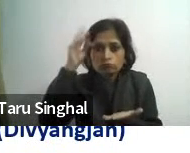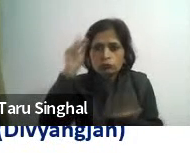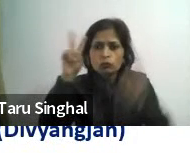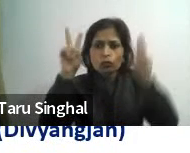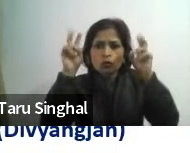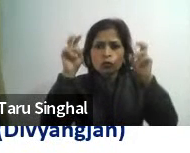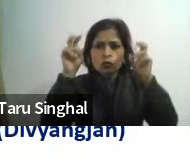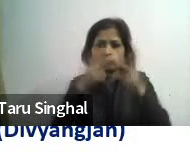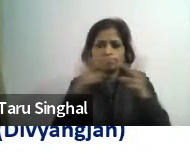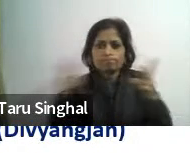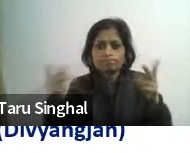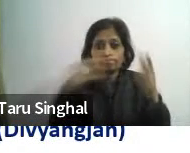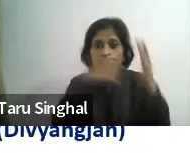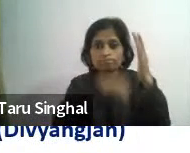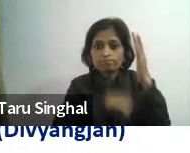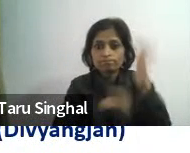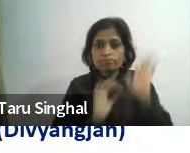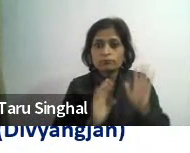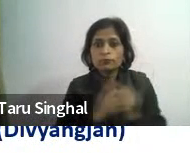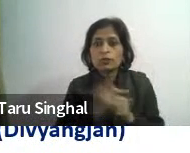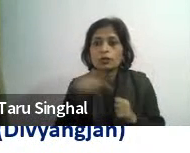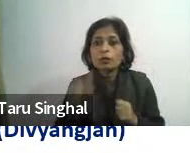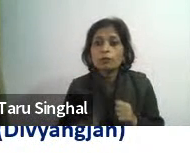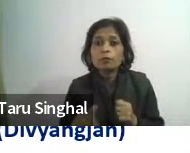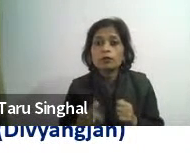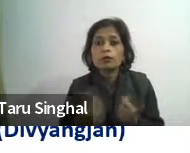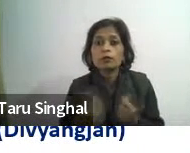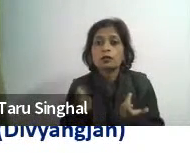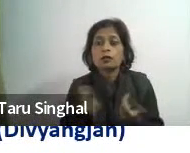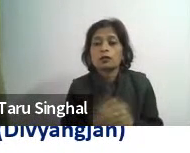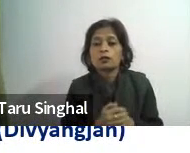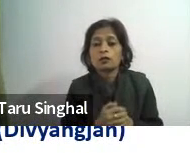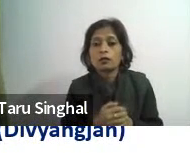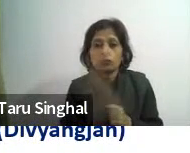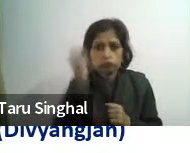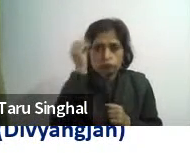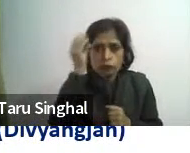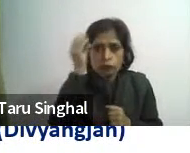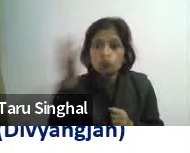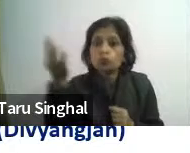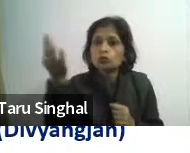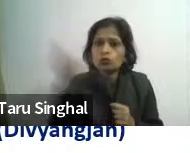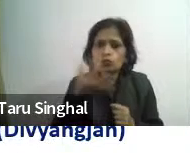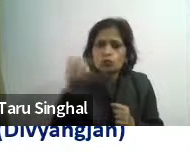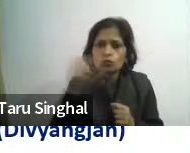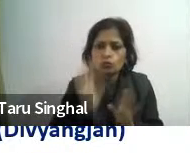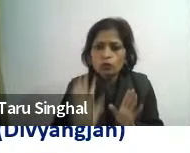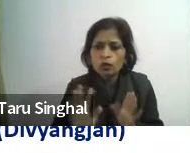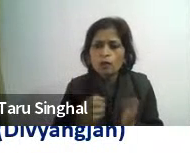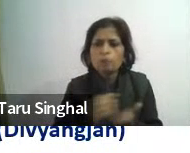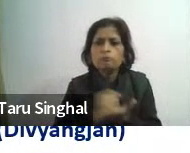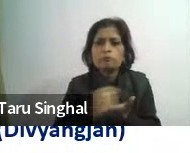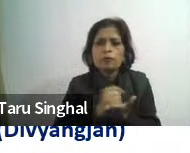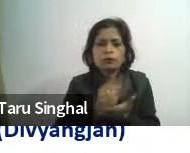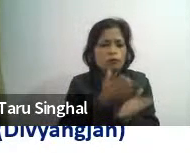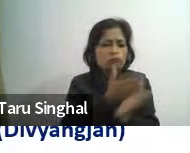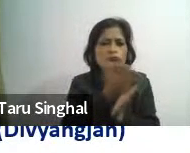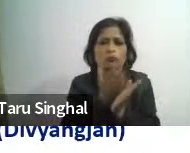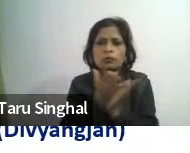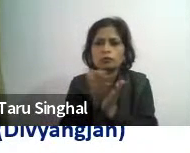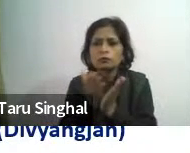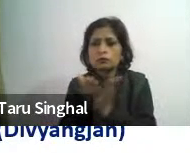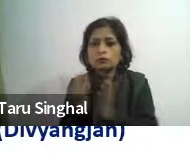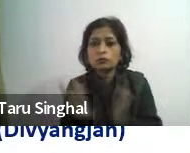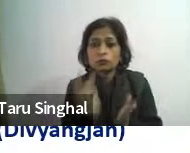very essential to be aware with some new knowledge, new practices, new methodology,